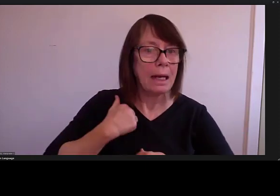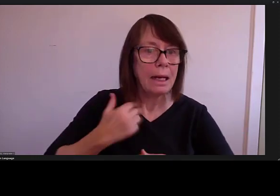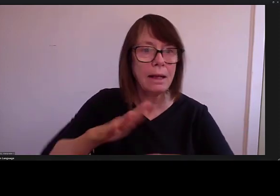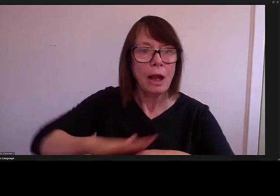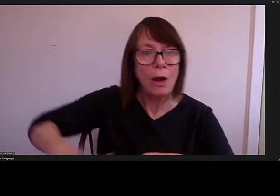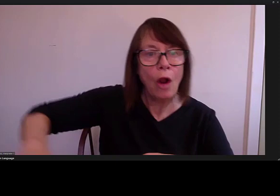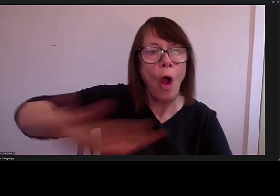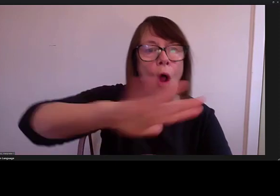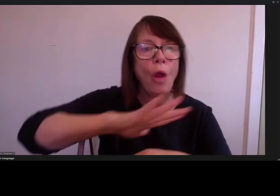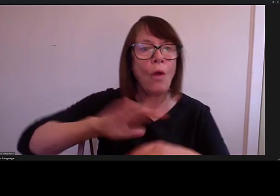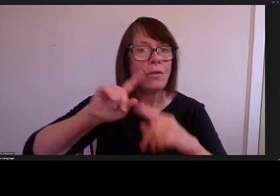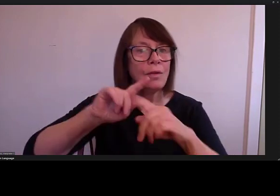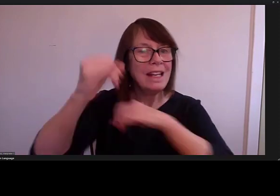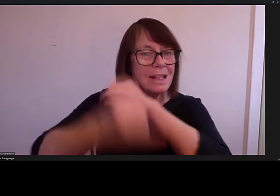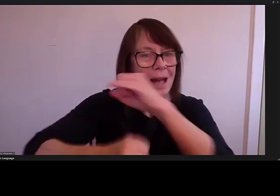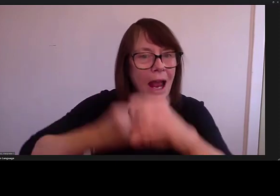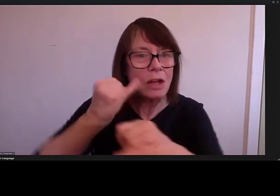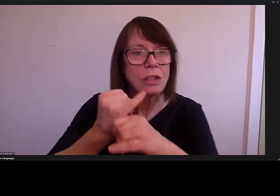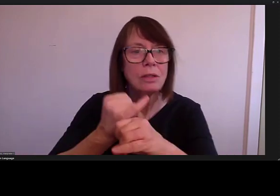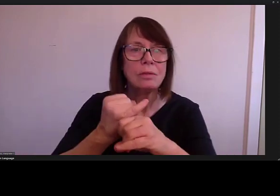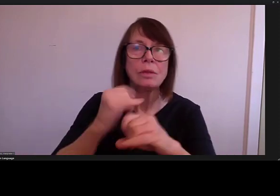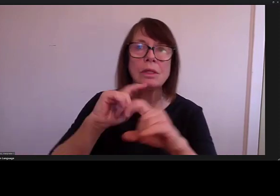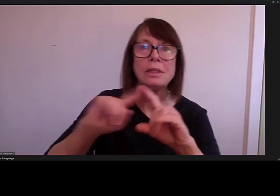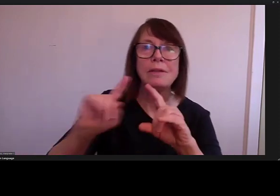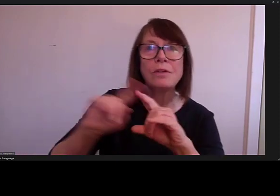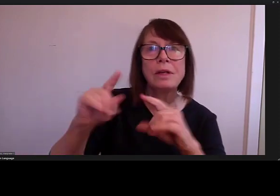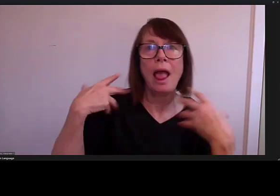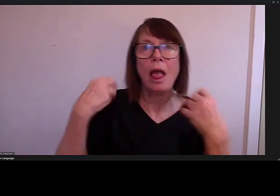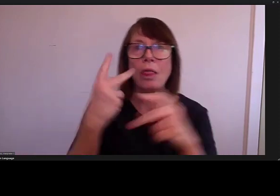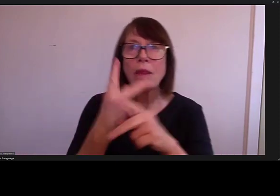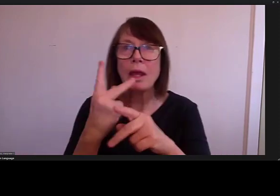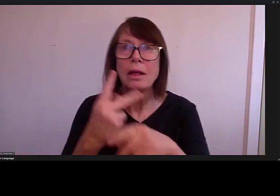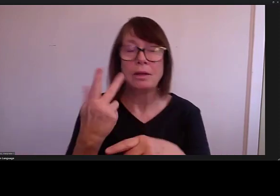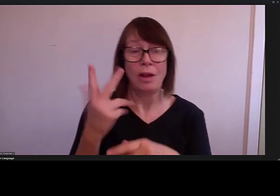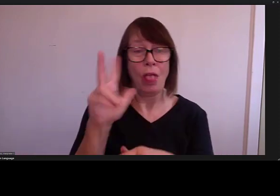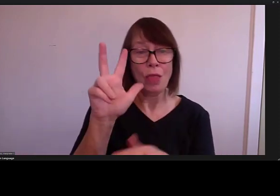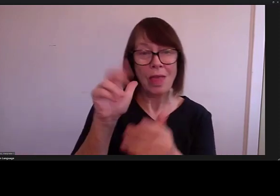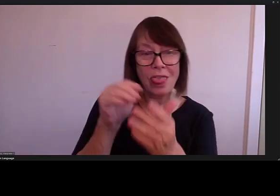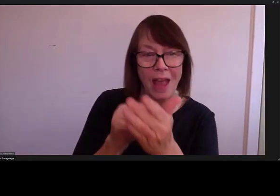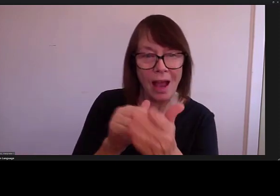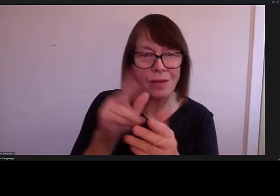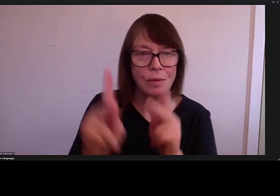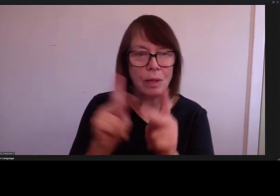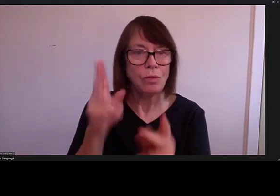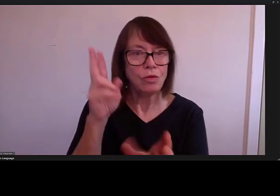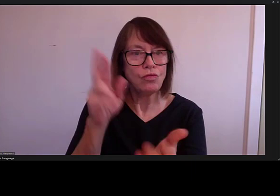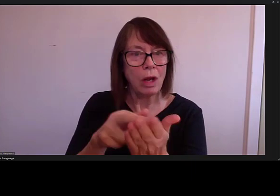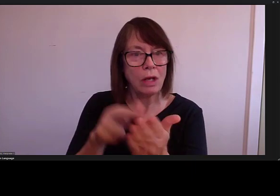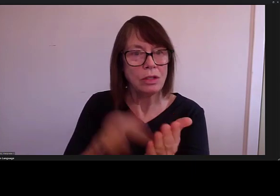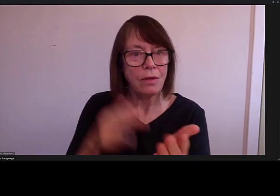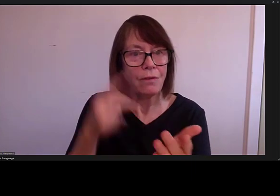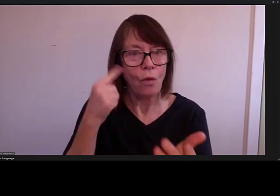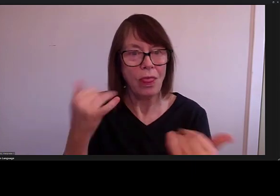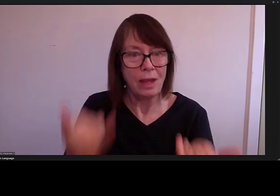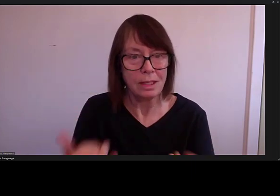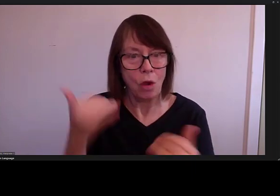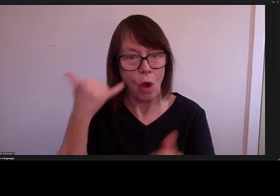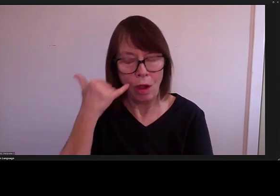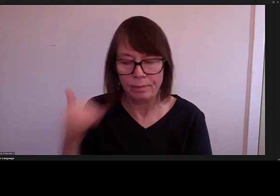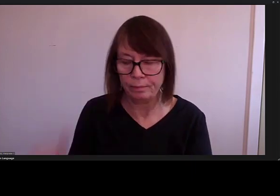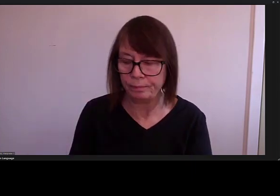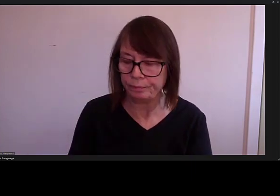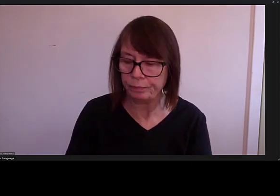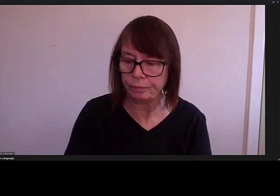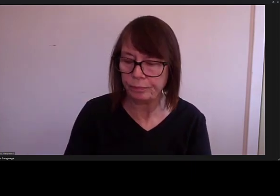and health, with almost 3,000 registered participants on this call with us, all of us with a